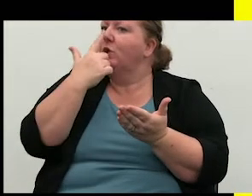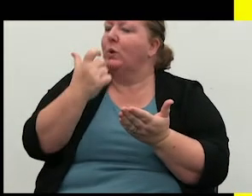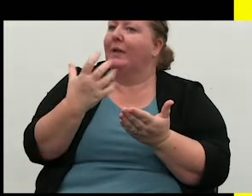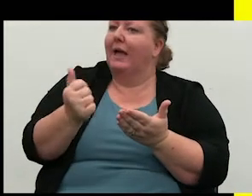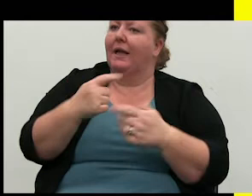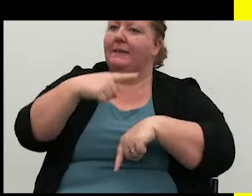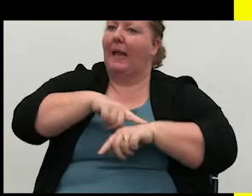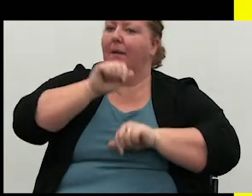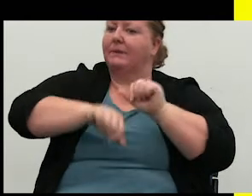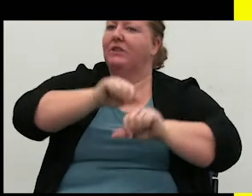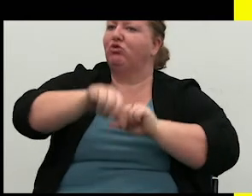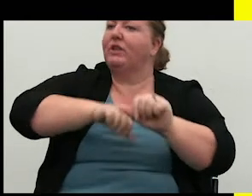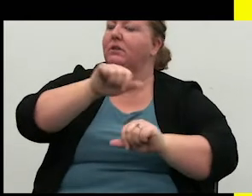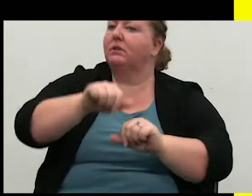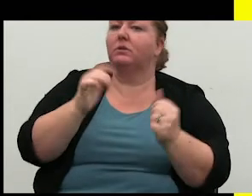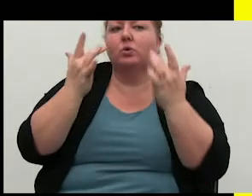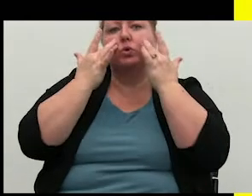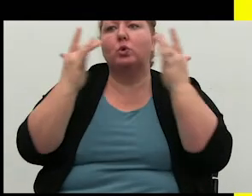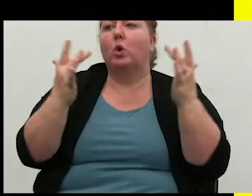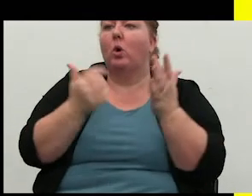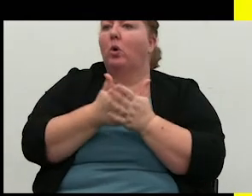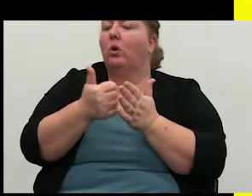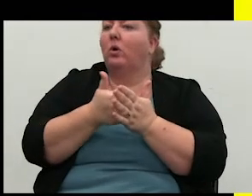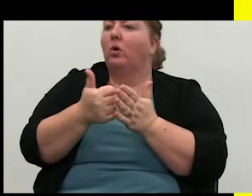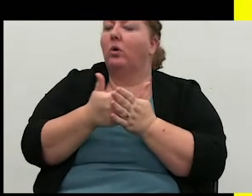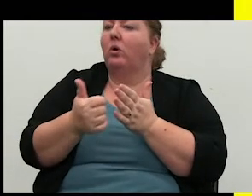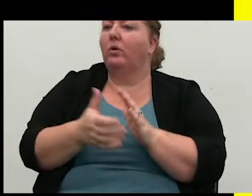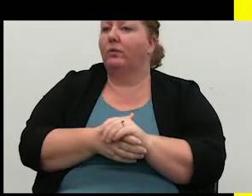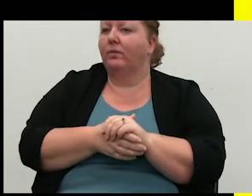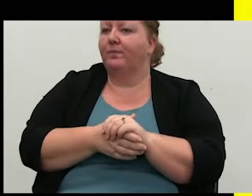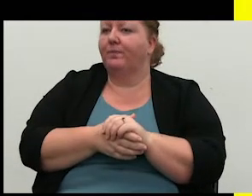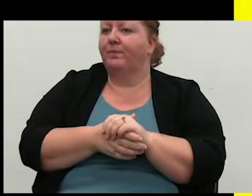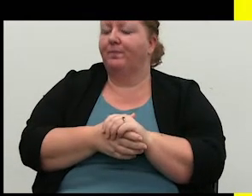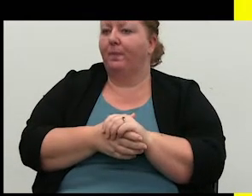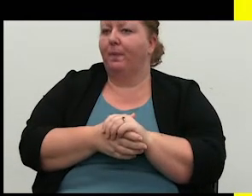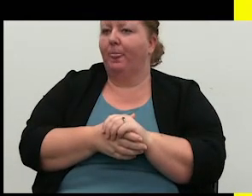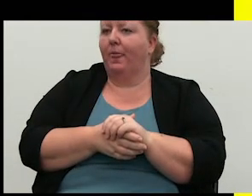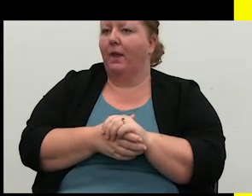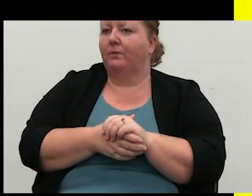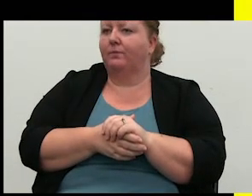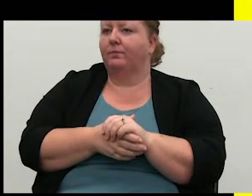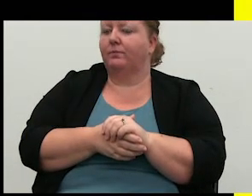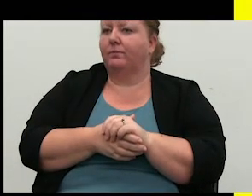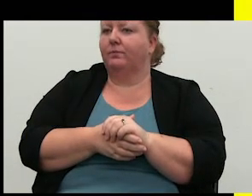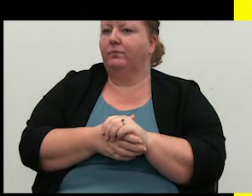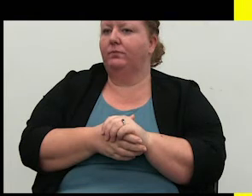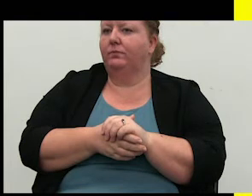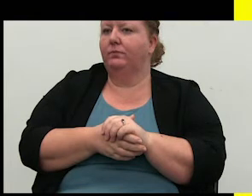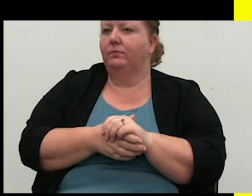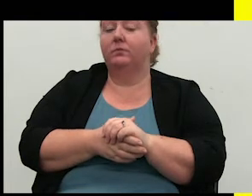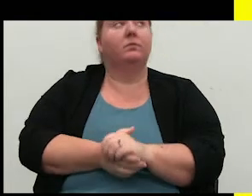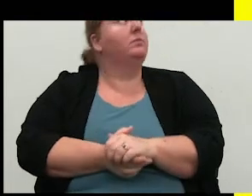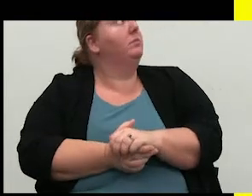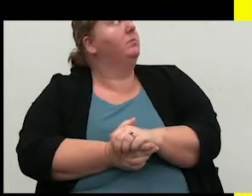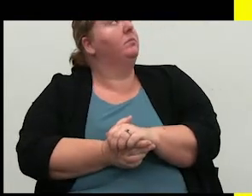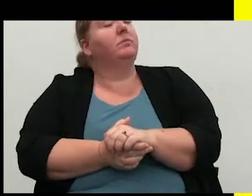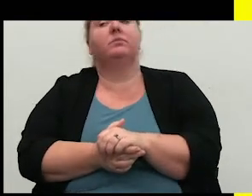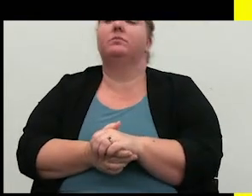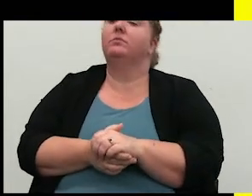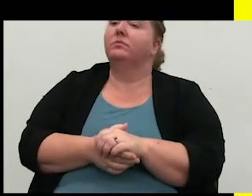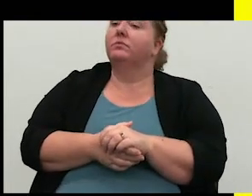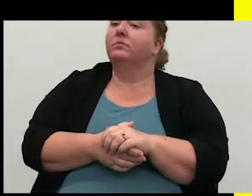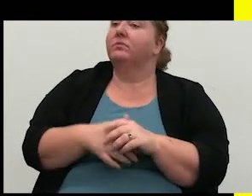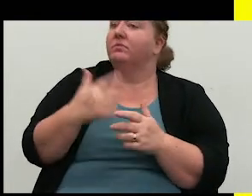series and show the regularity or irregularity and project it into the future and use it to make